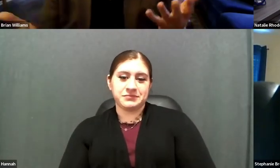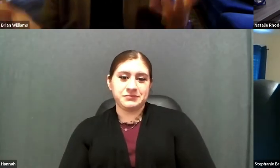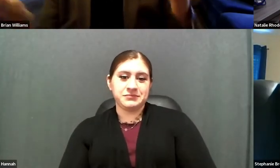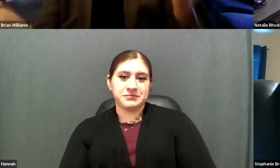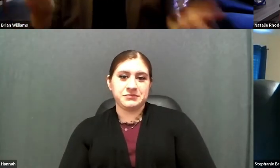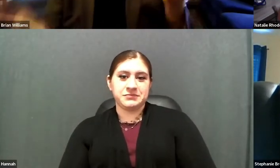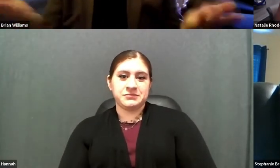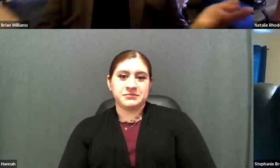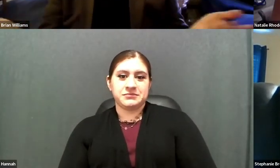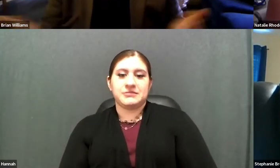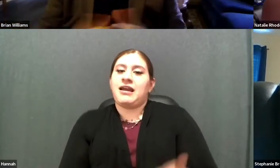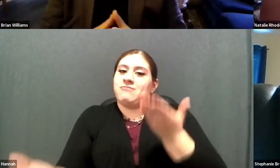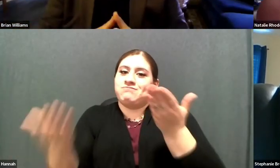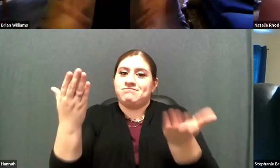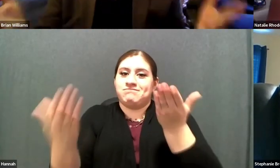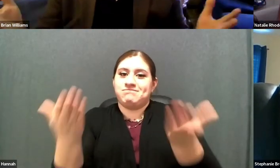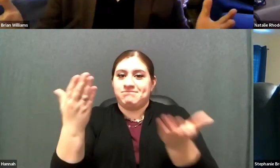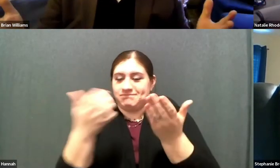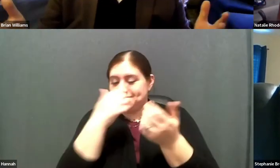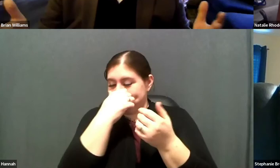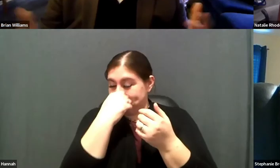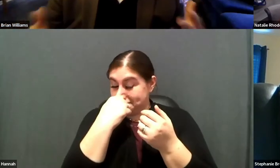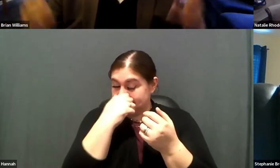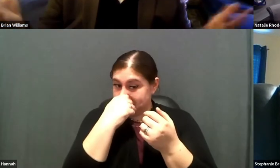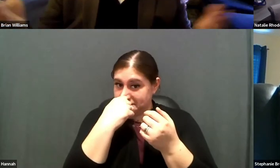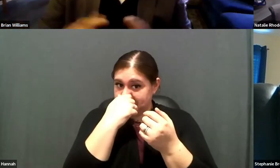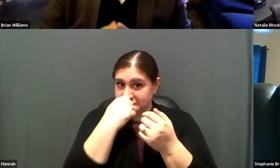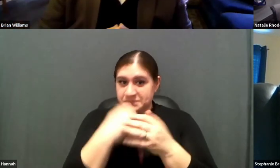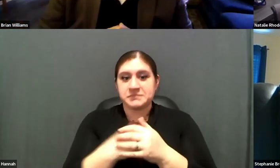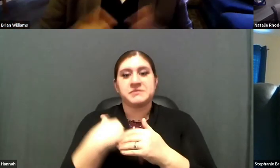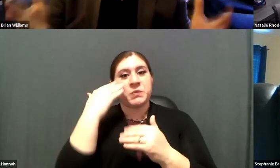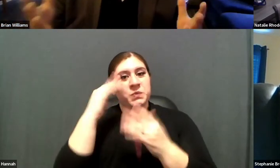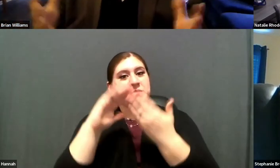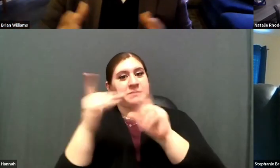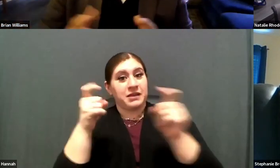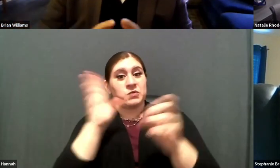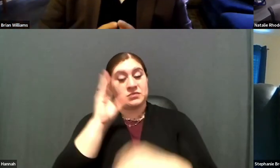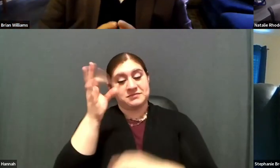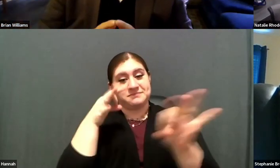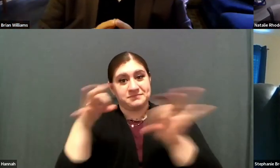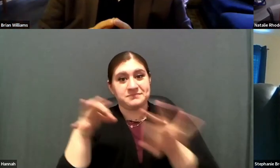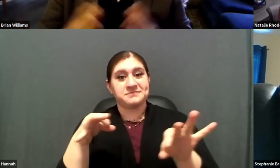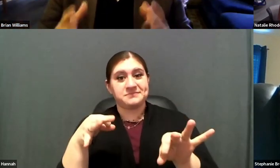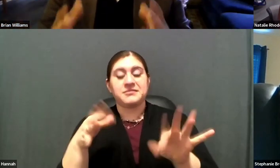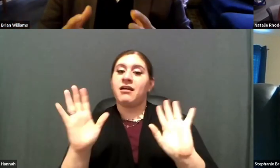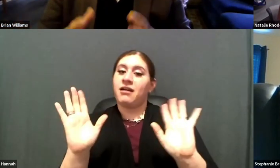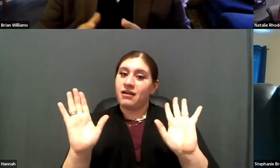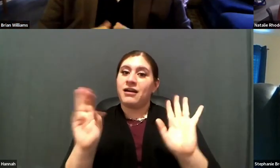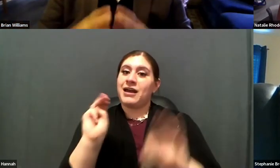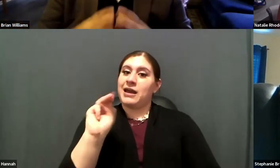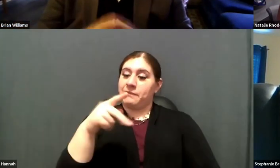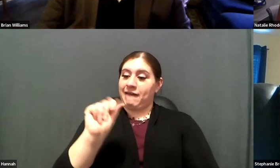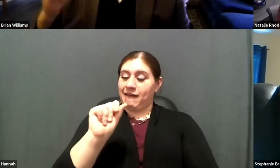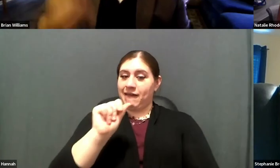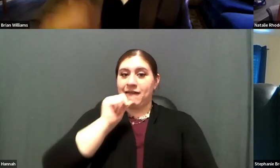You know, I mean, but really, I mean, you know, I know city managers, they'll tell you, you know, well, an MPA